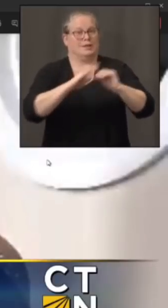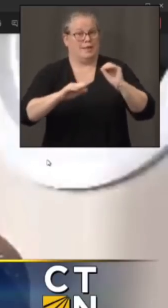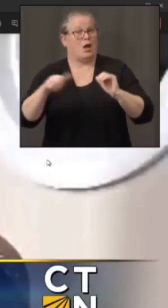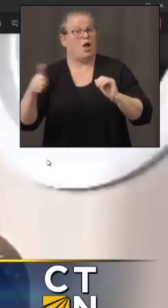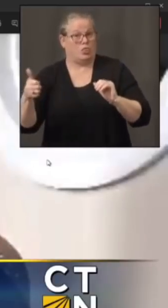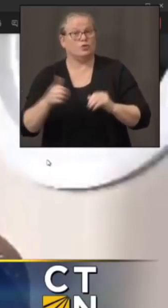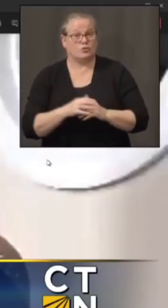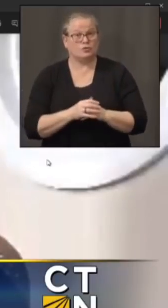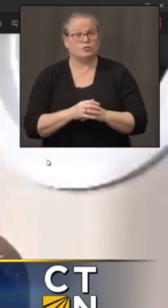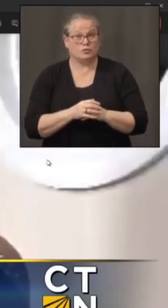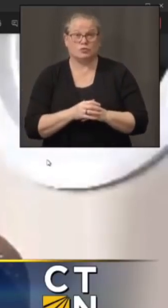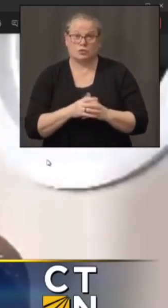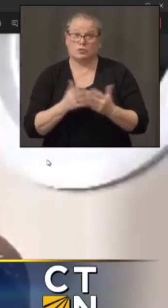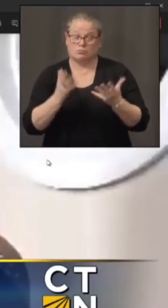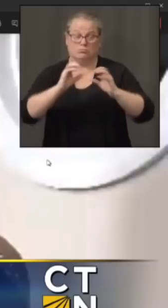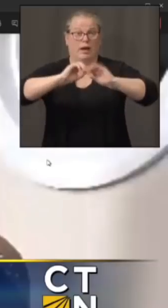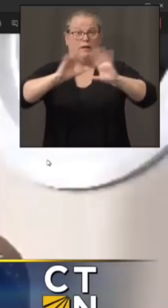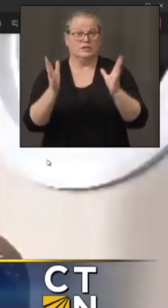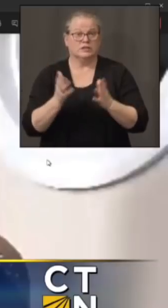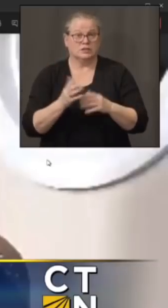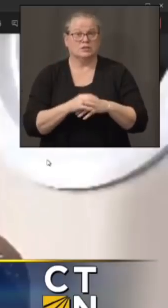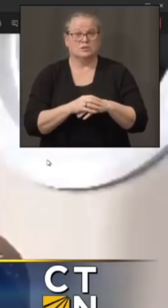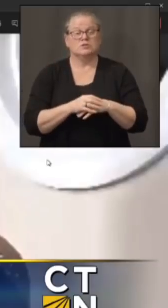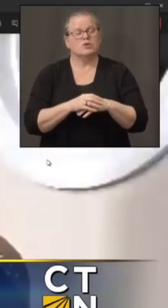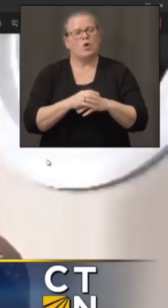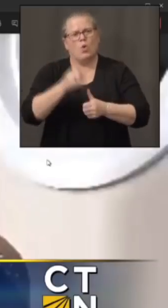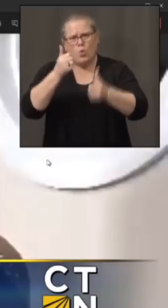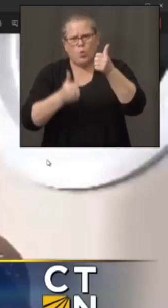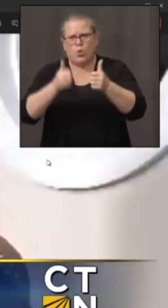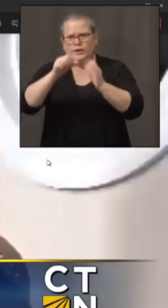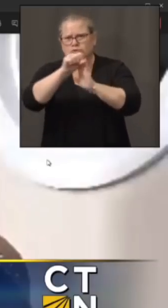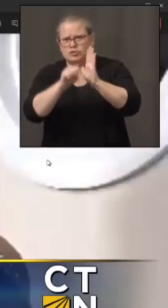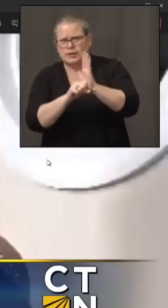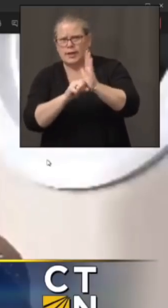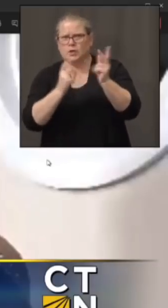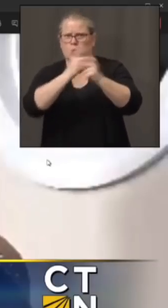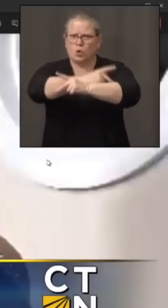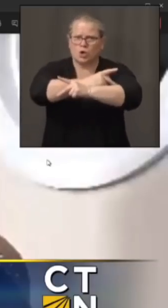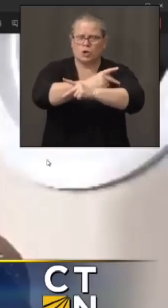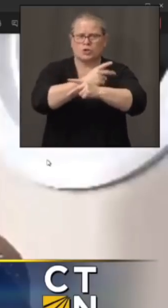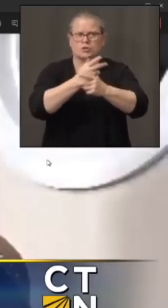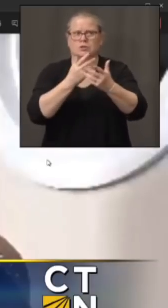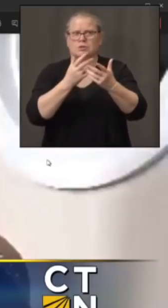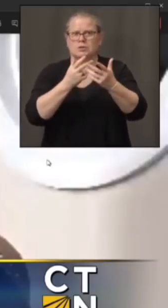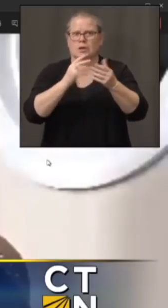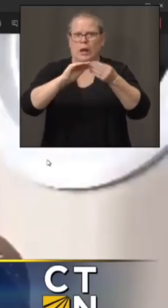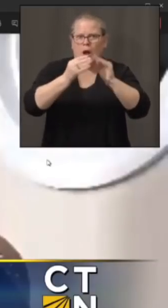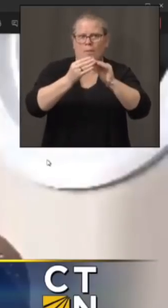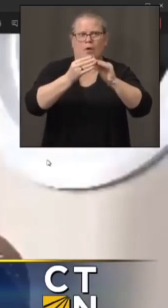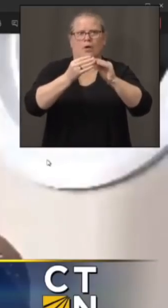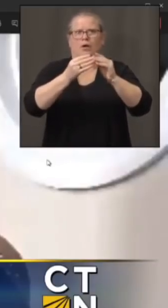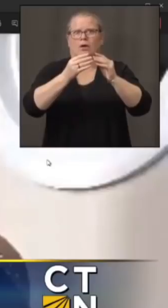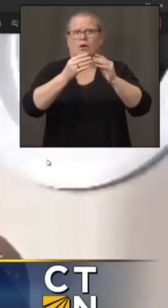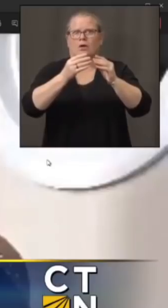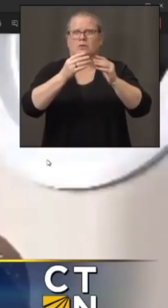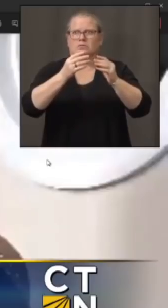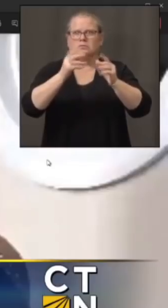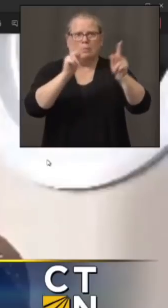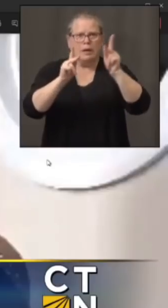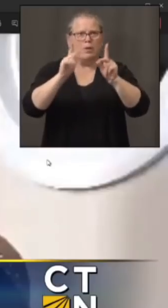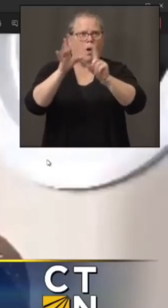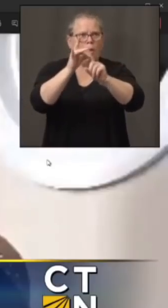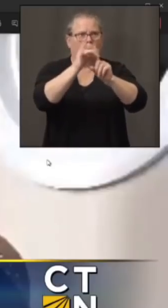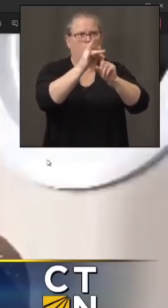There's no question about that. And so I think understanding which states have particularly high prevalence of infection and trying